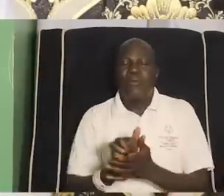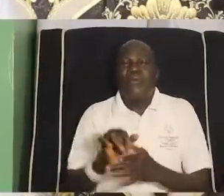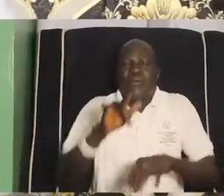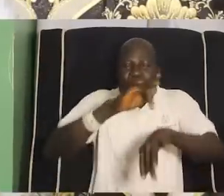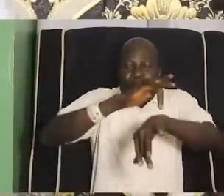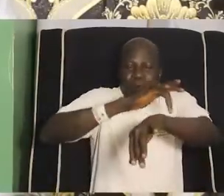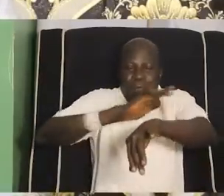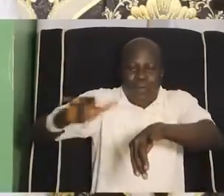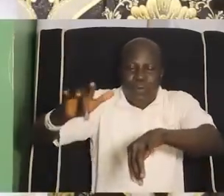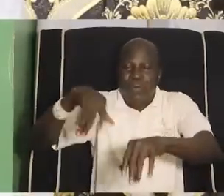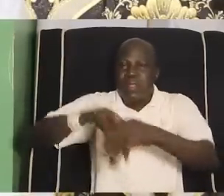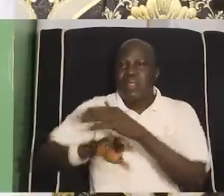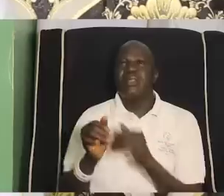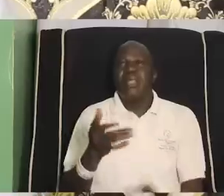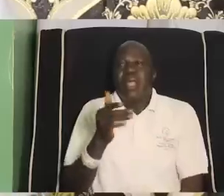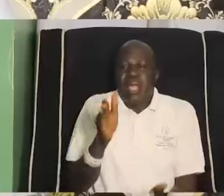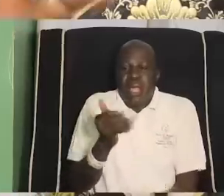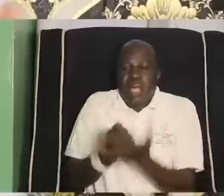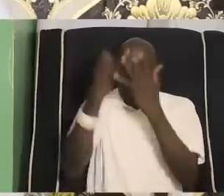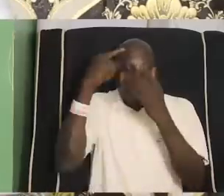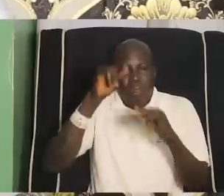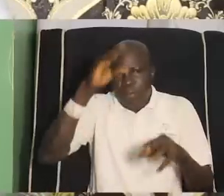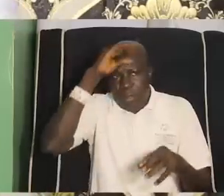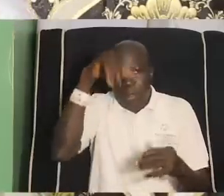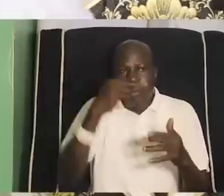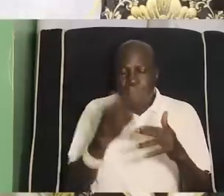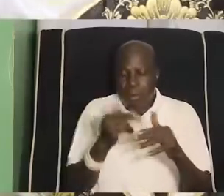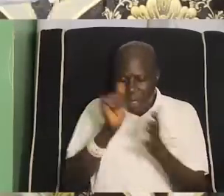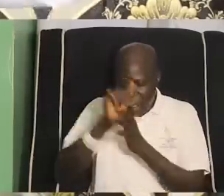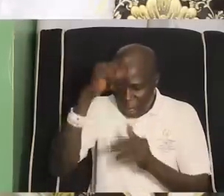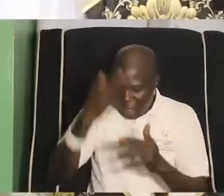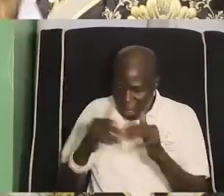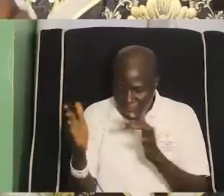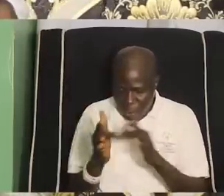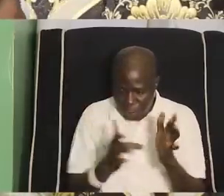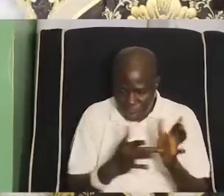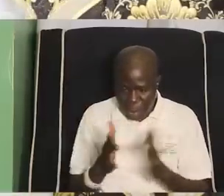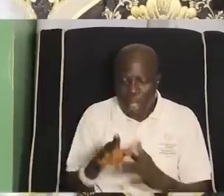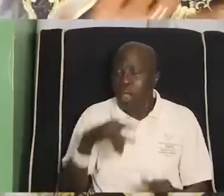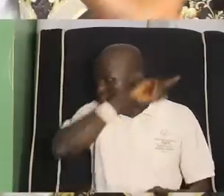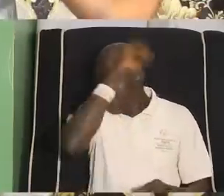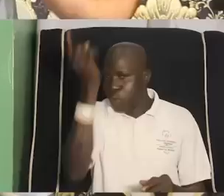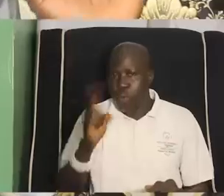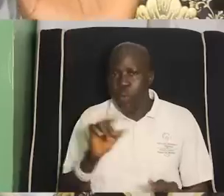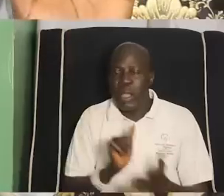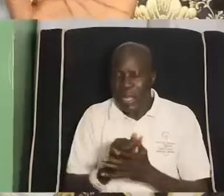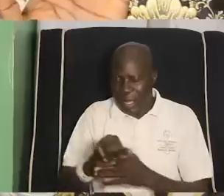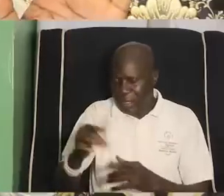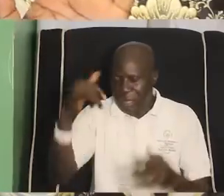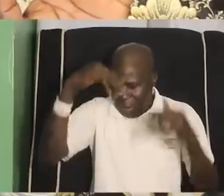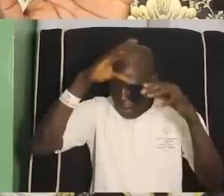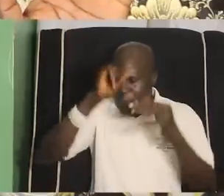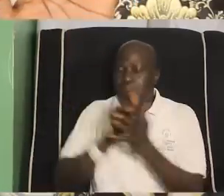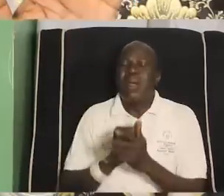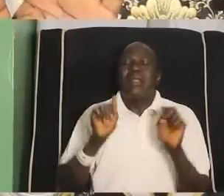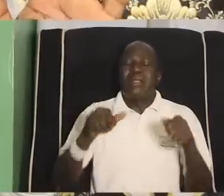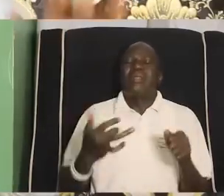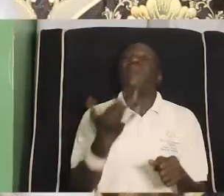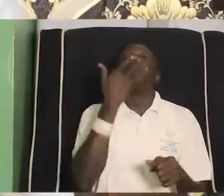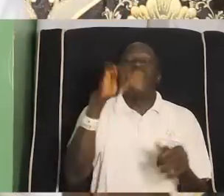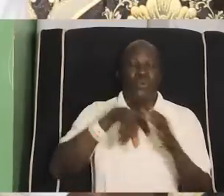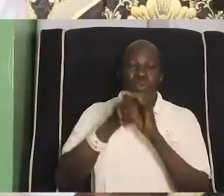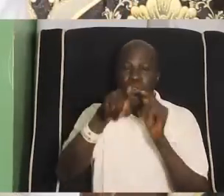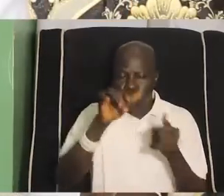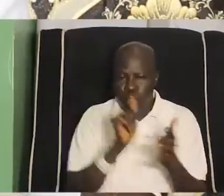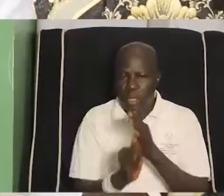faith is the help of man. Orí mà. In the name of Jesus. Ibi tí ènìyàn já okú lẹ̀ sí. Where men are disappointed. Ibẹ̀ náà lọ wà yìí. That is where you are. Bẹ́ẹ̀ni.